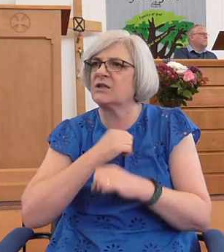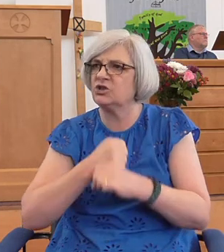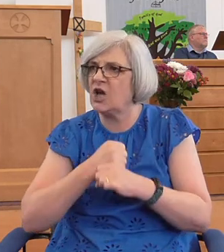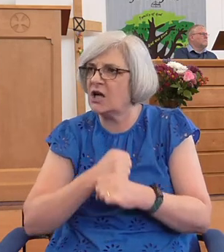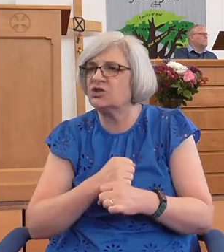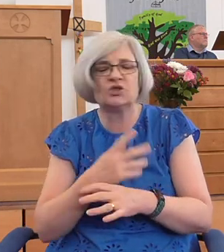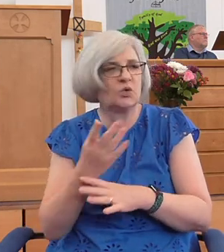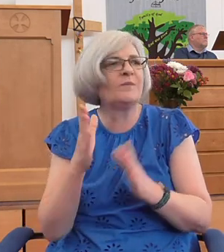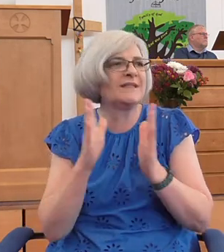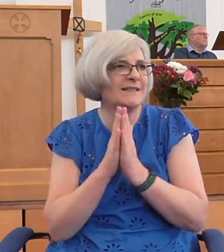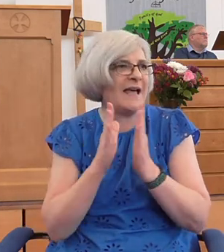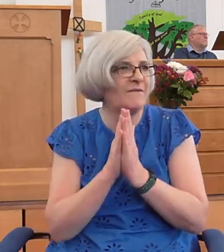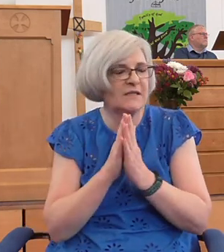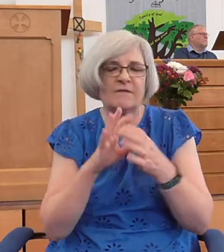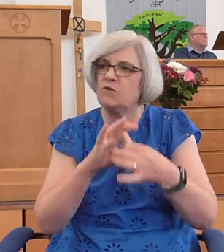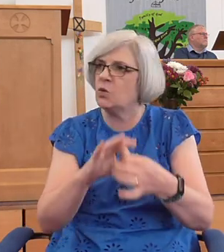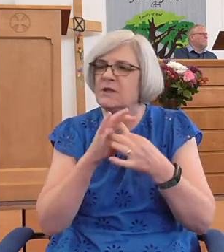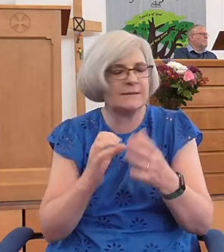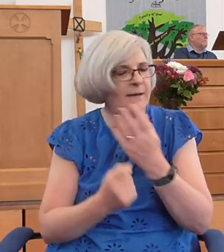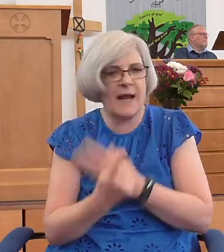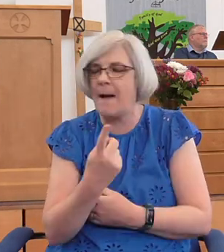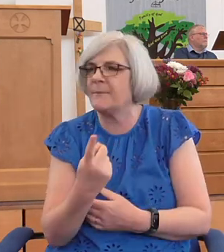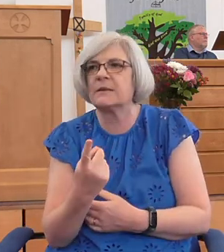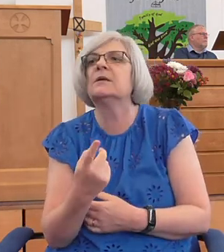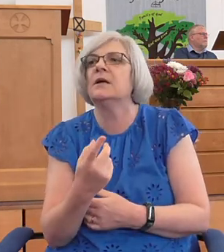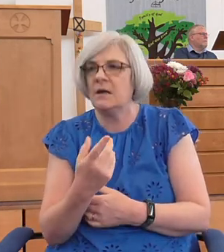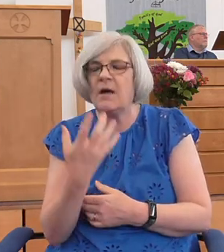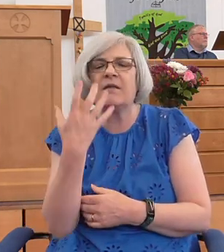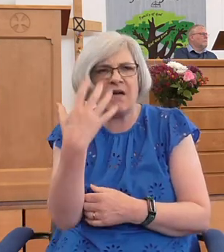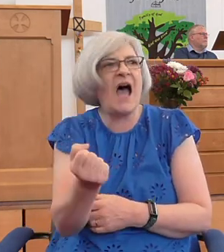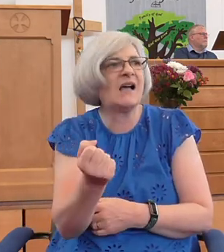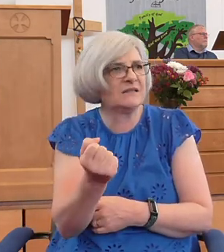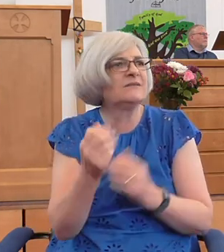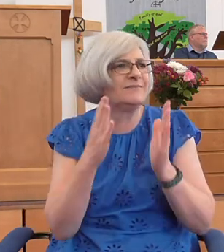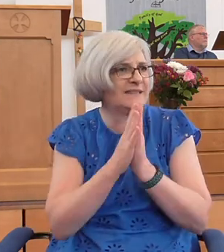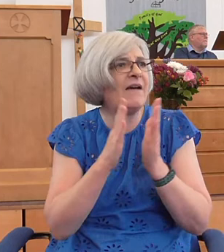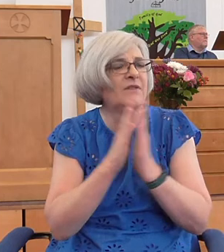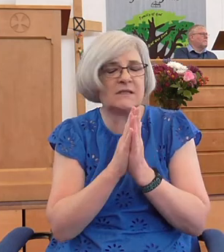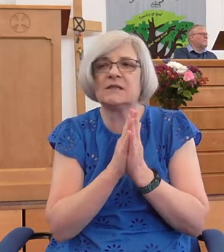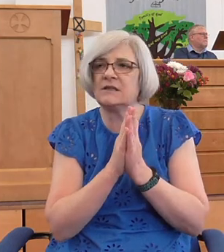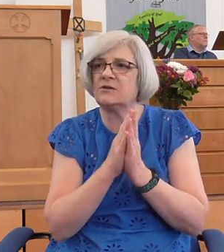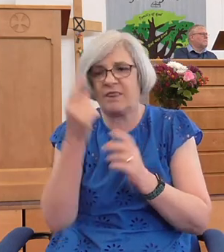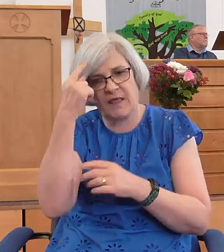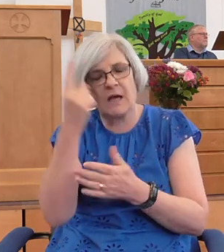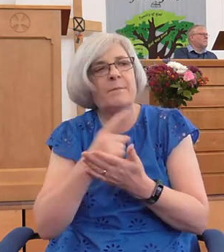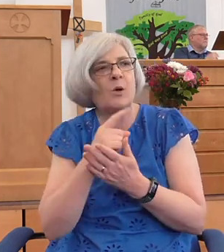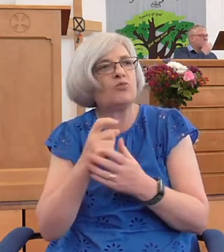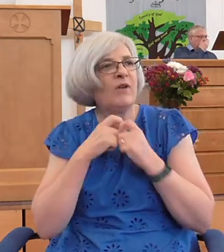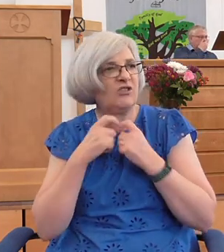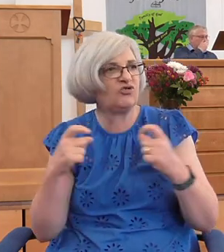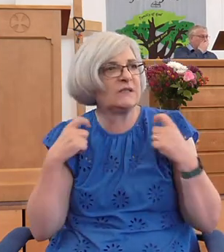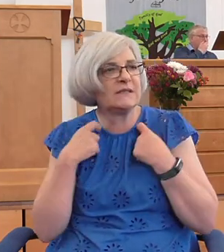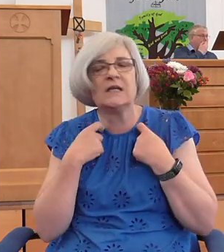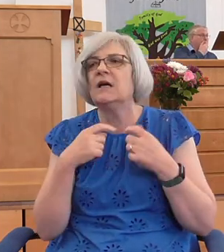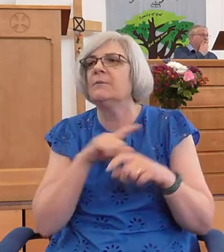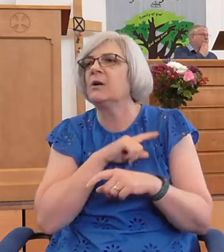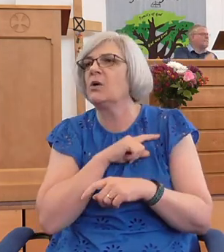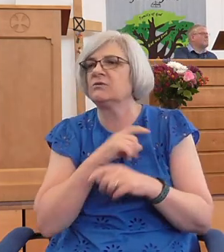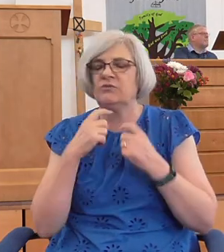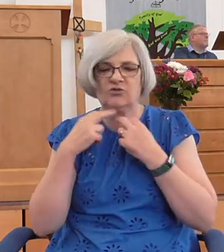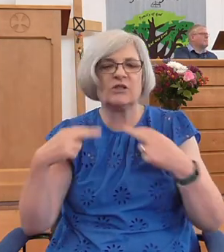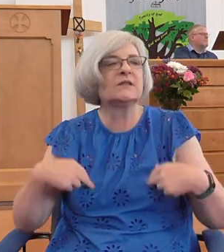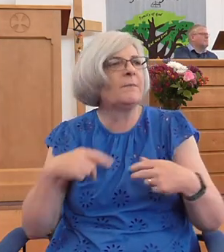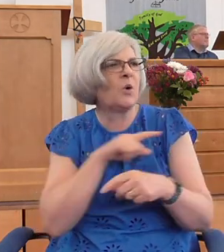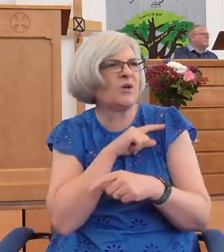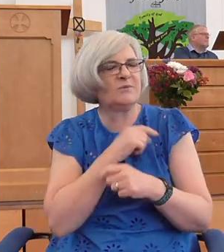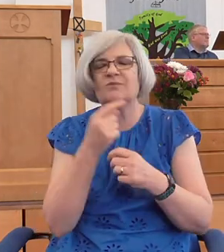The service of union didn't go ahead, but they had a service for Richard because it was too late to inform